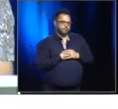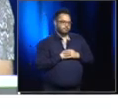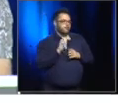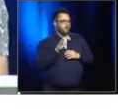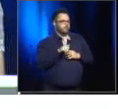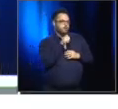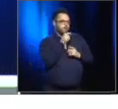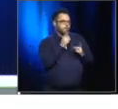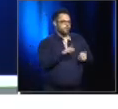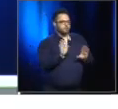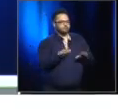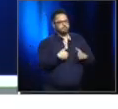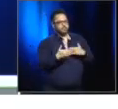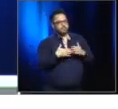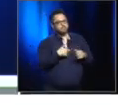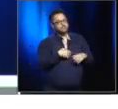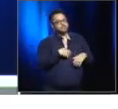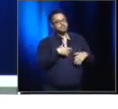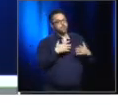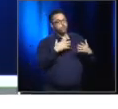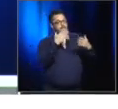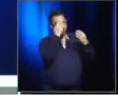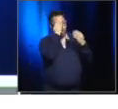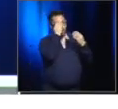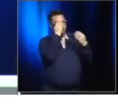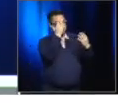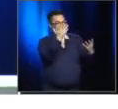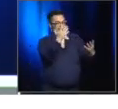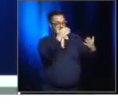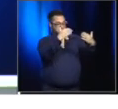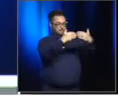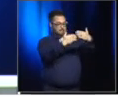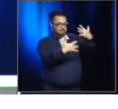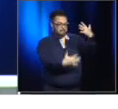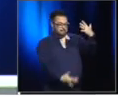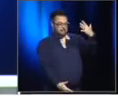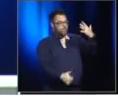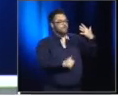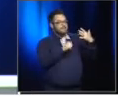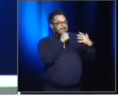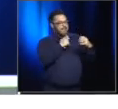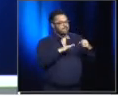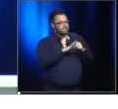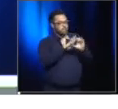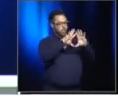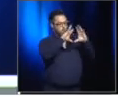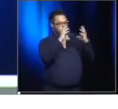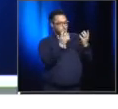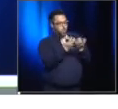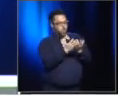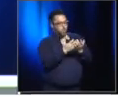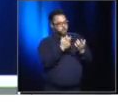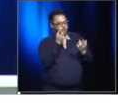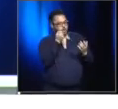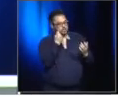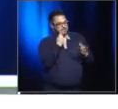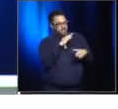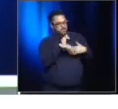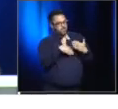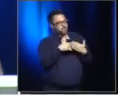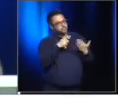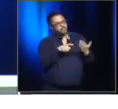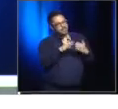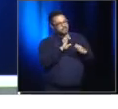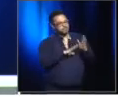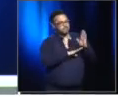well. Despite this enormous data set, we still didn't have complete global coverage of all the species in all their locations. So we had to use models